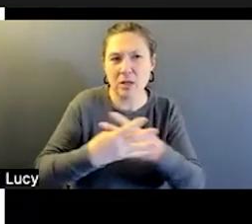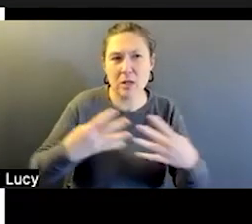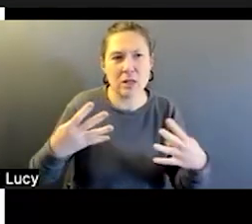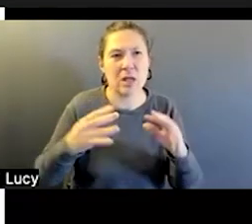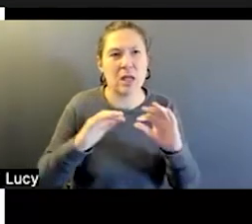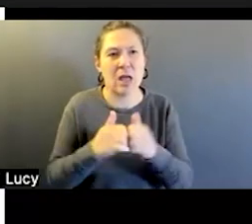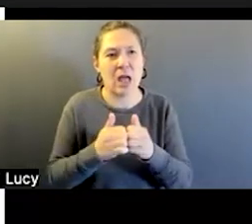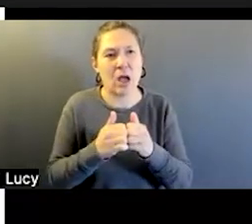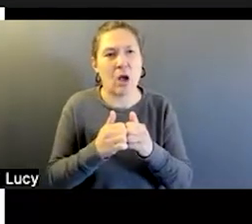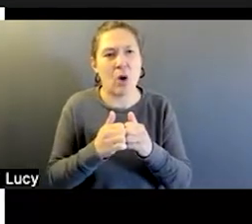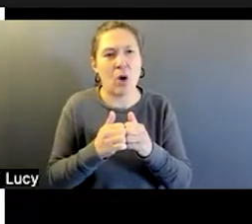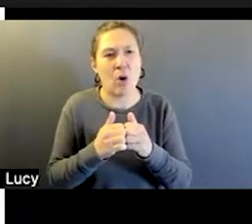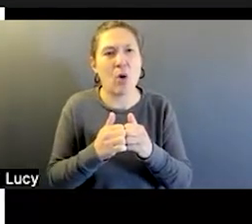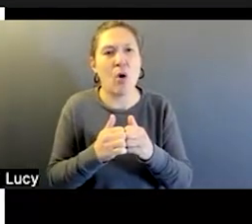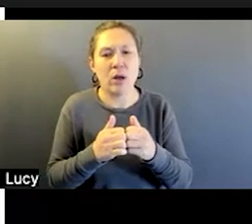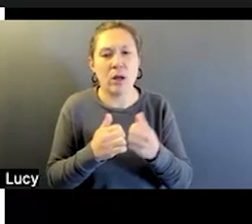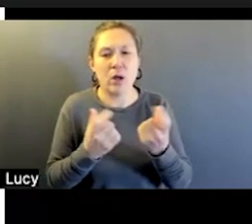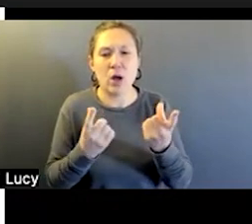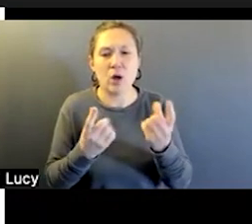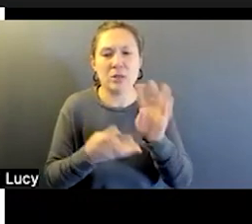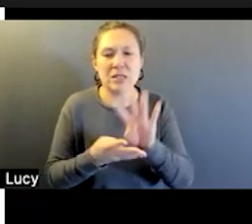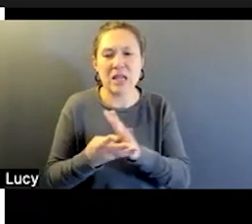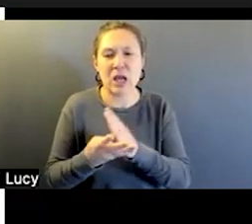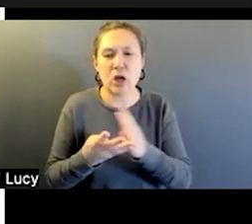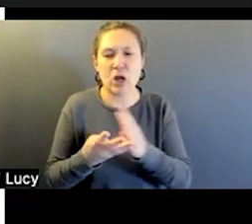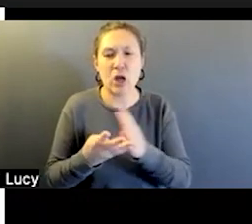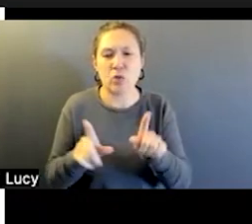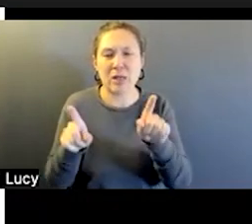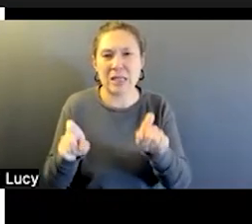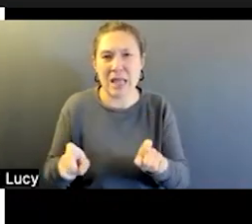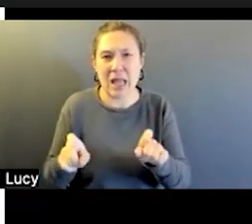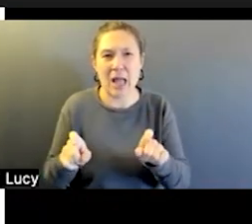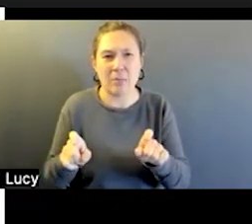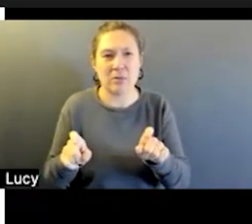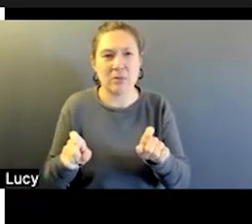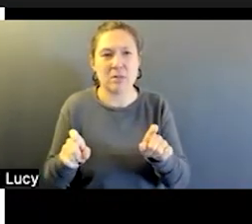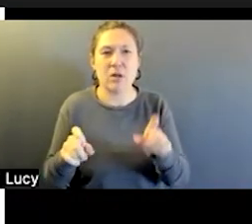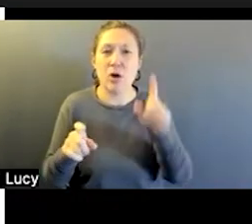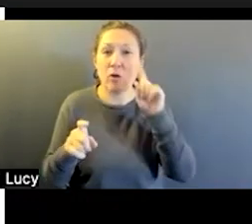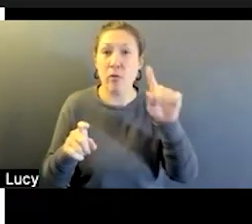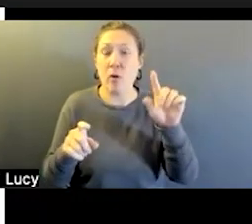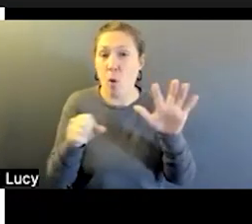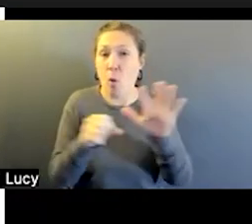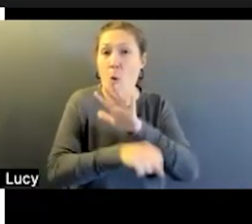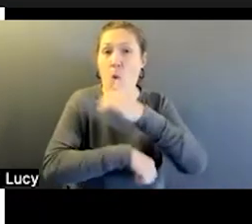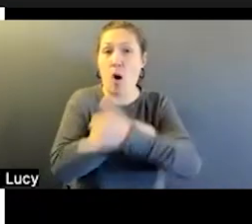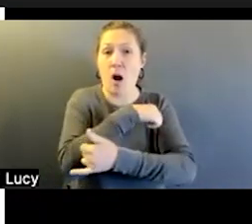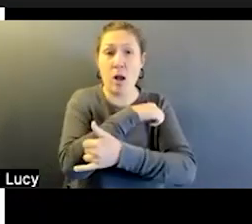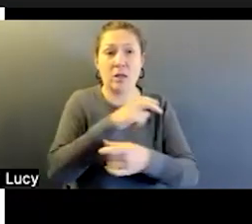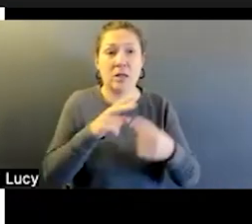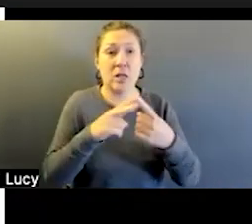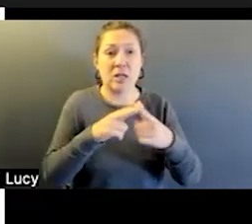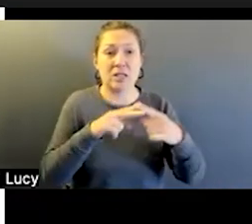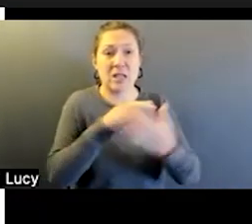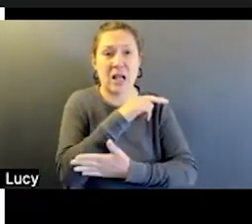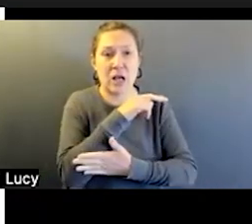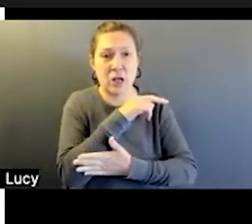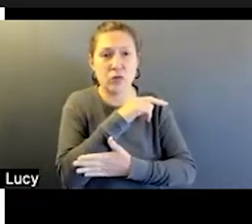external candidate exams for the whole of Norway, starting from the county of Westfold in south of Norway, and